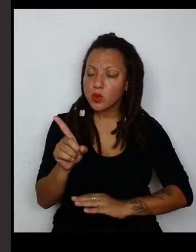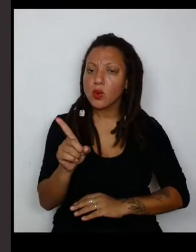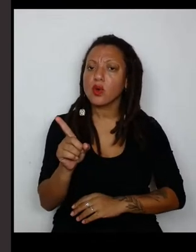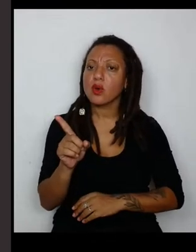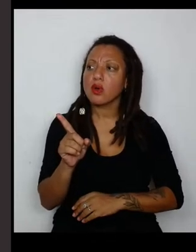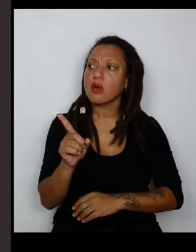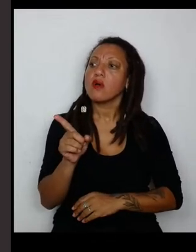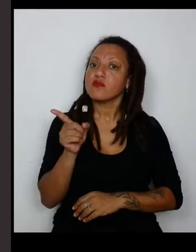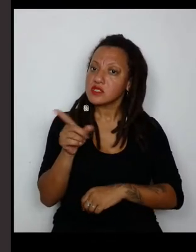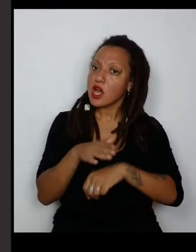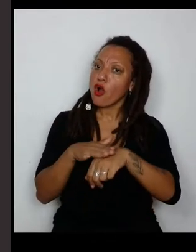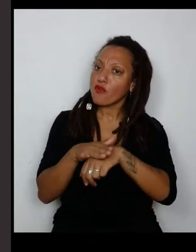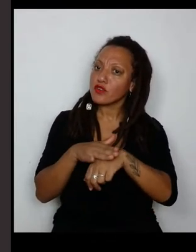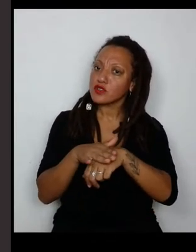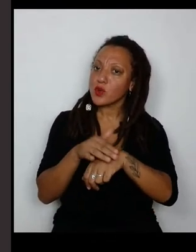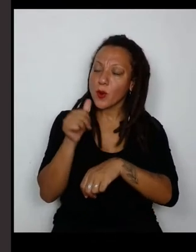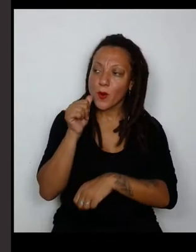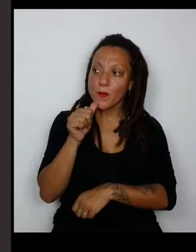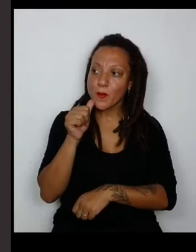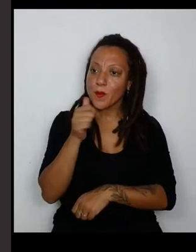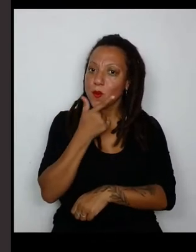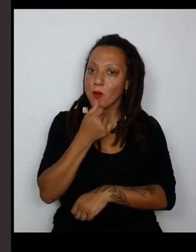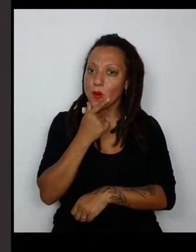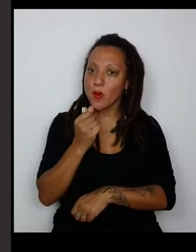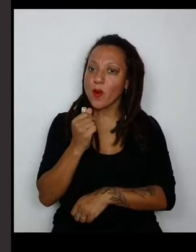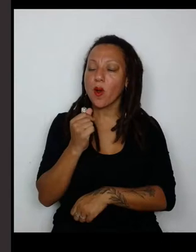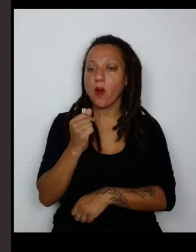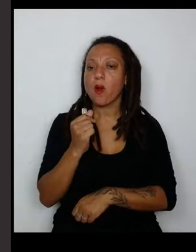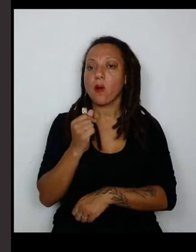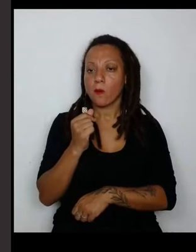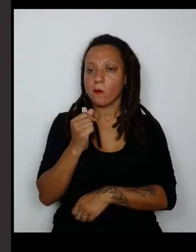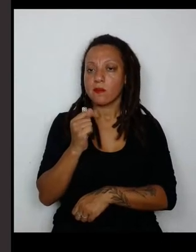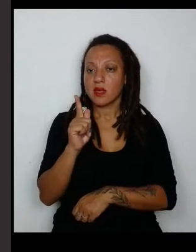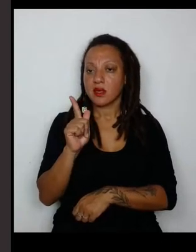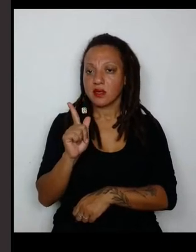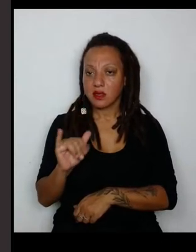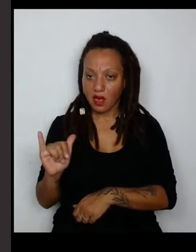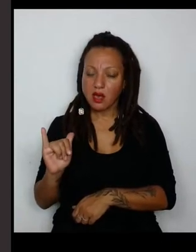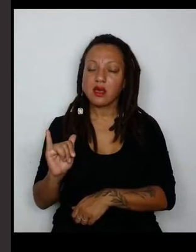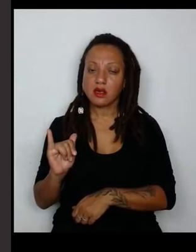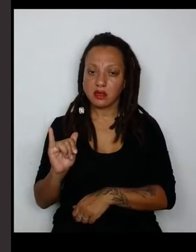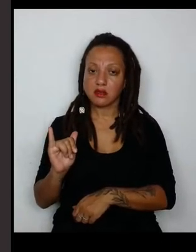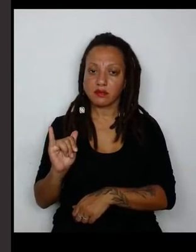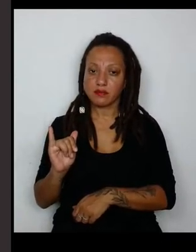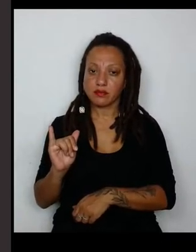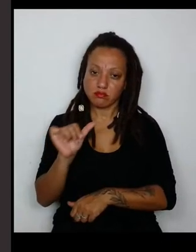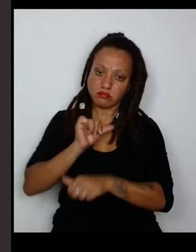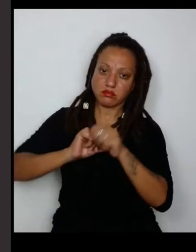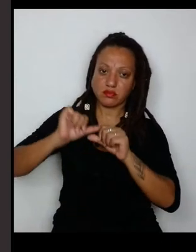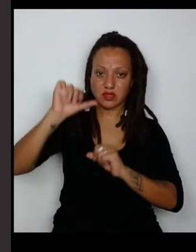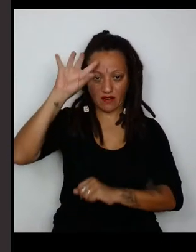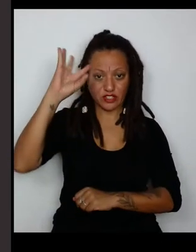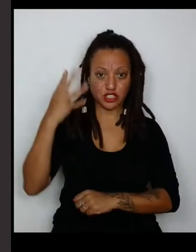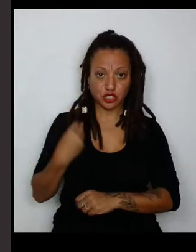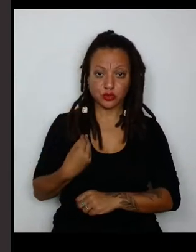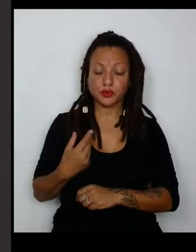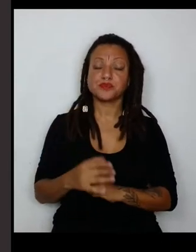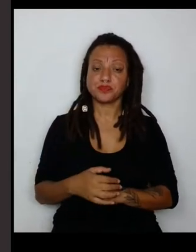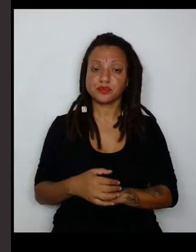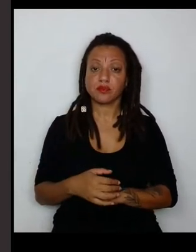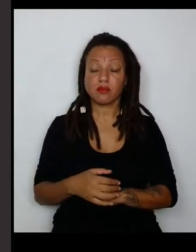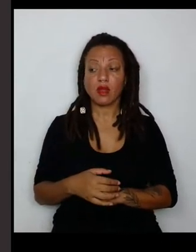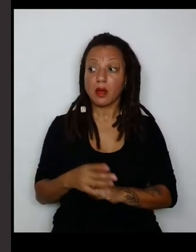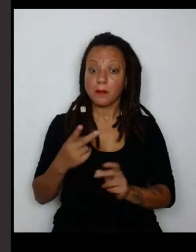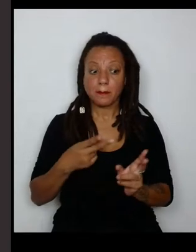i must have replied i had come to tahiti precisely to learn more about gauguin and the figure of the transgender male and when to sit next to me without my even